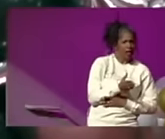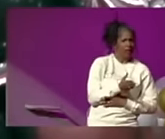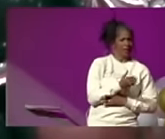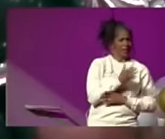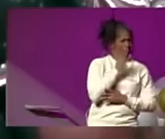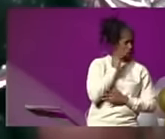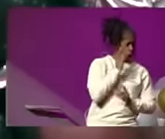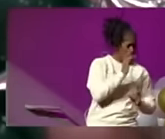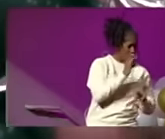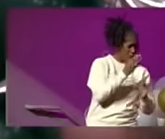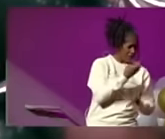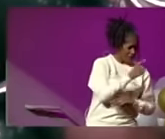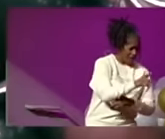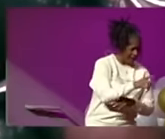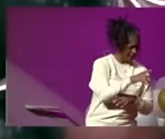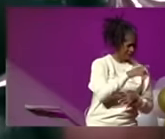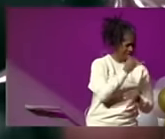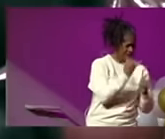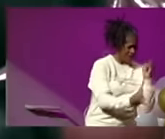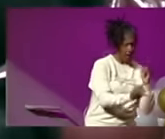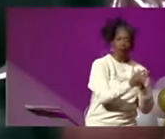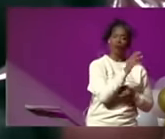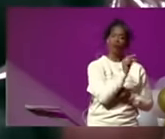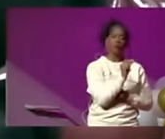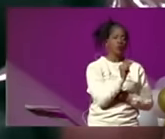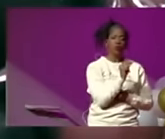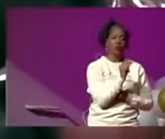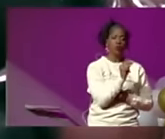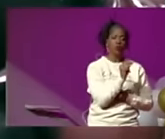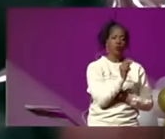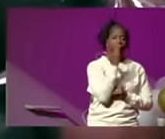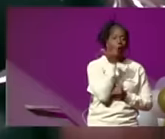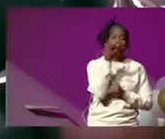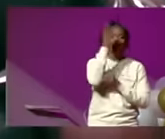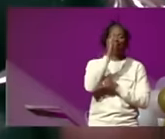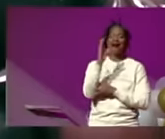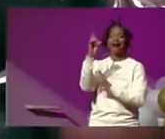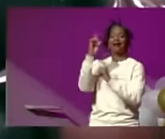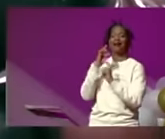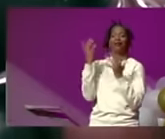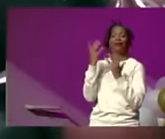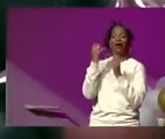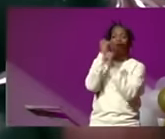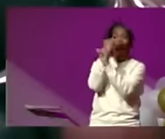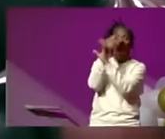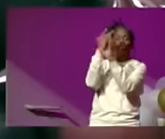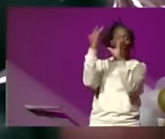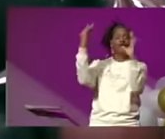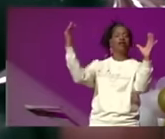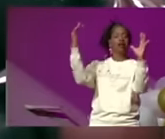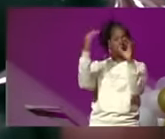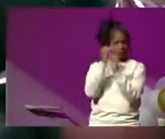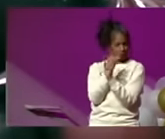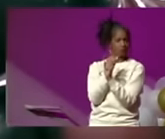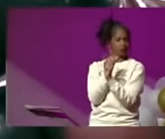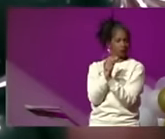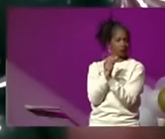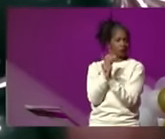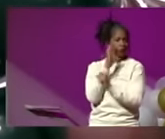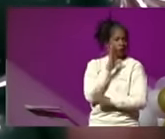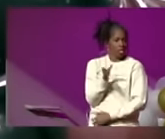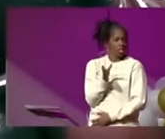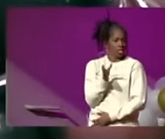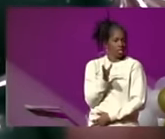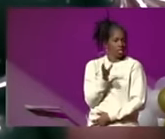gives us a dream in a nightmare. Have you thought about the fact that